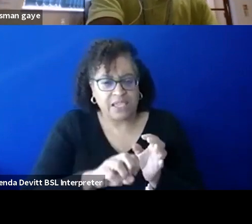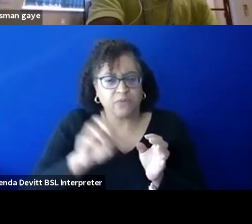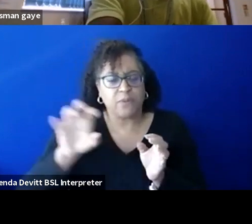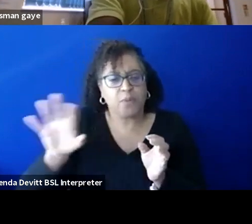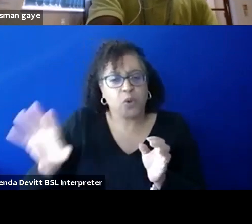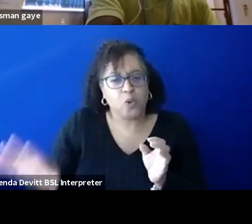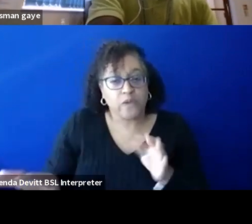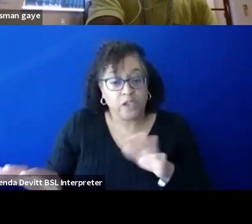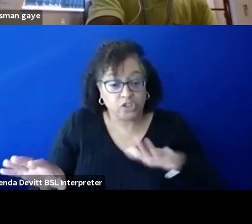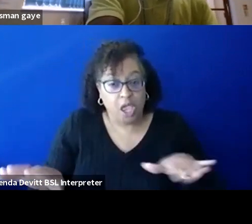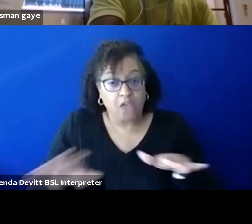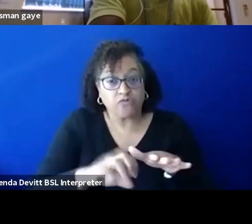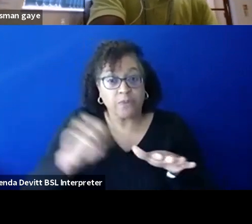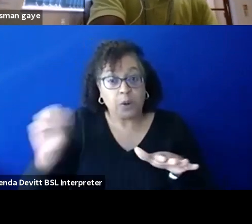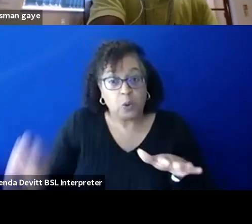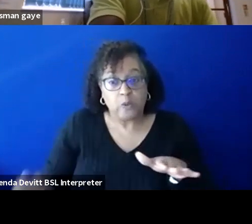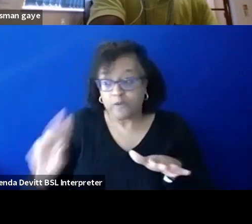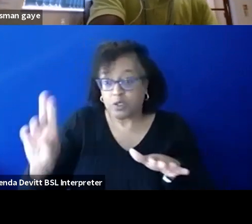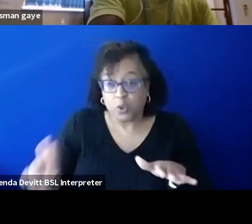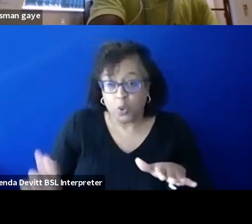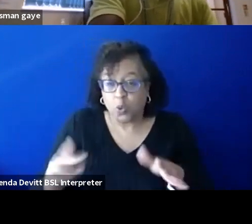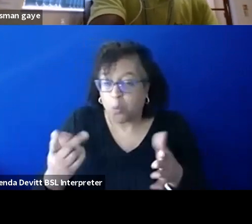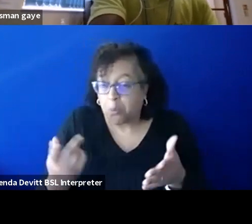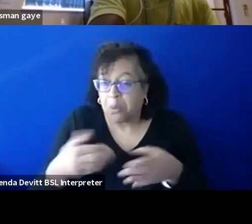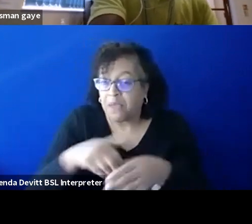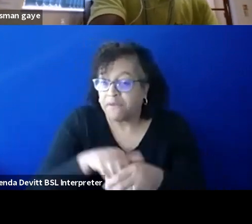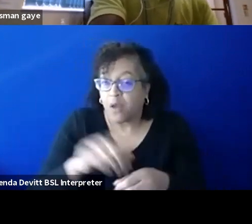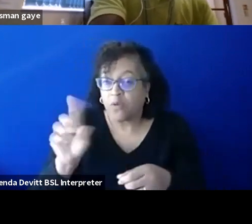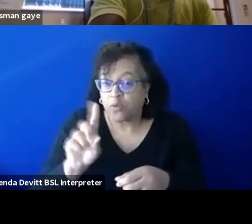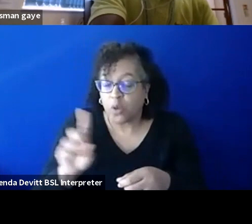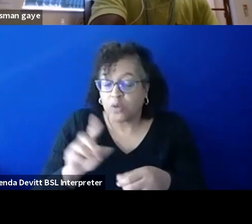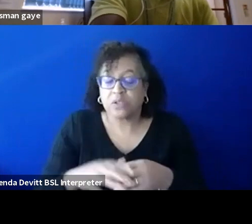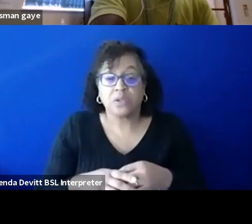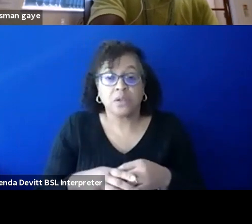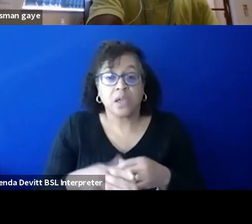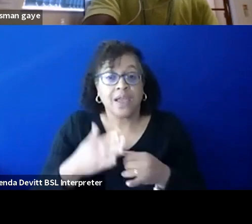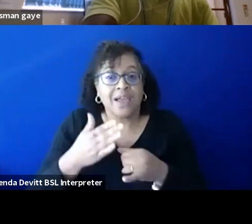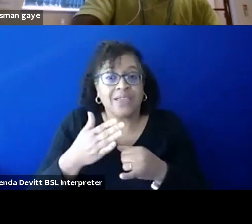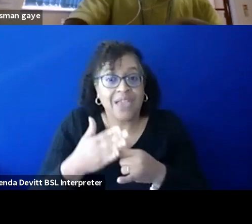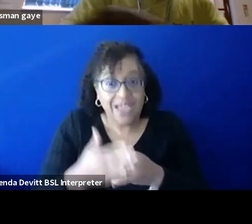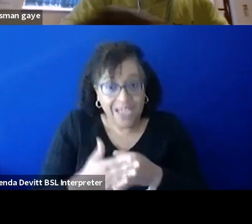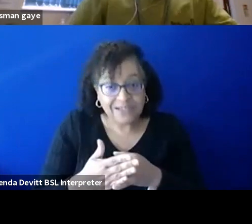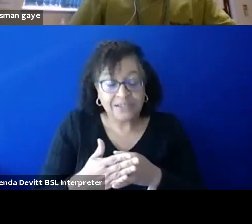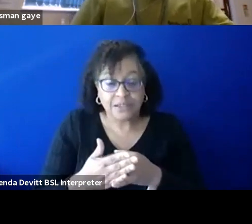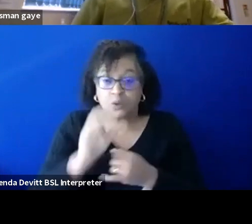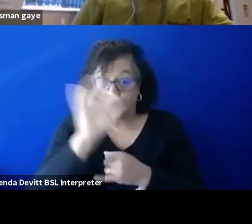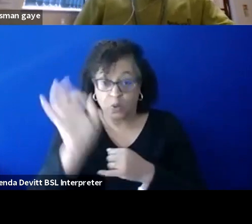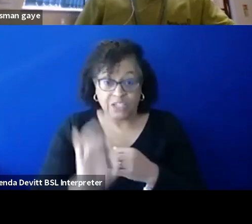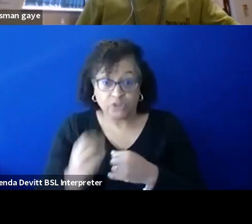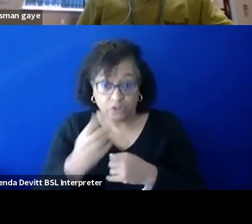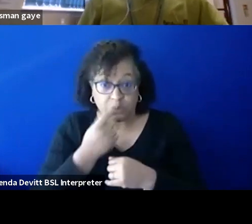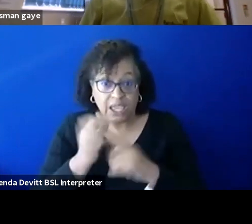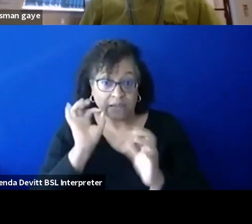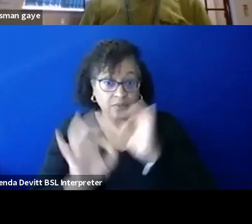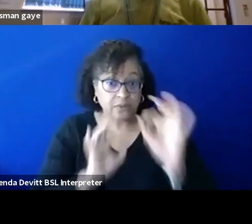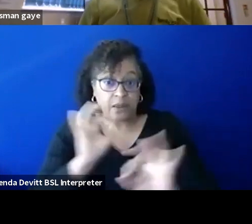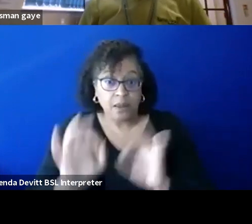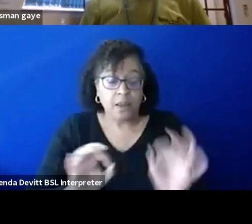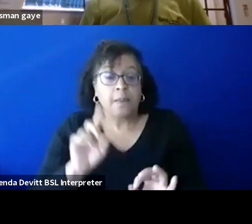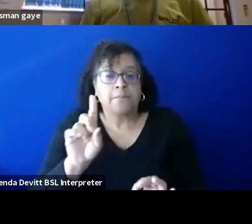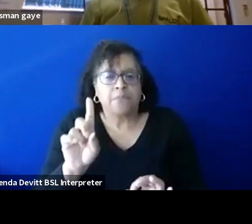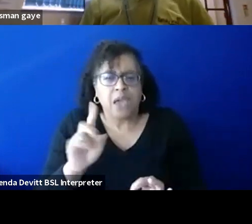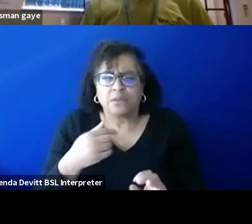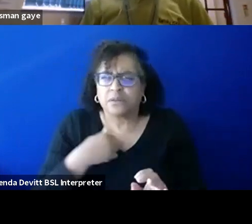should entail. There'll be questions at the end. However, if you've got any questions as we're going through, please feel free just to raise your